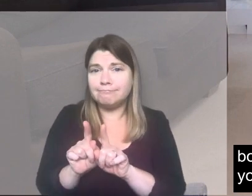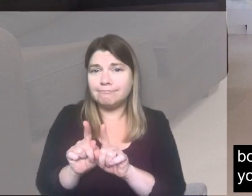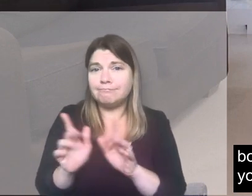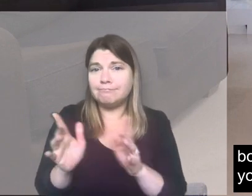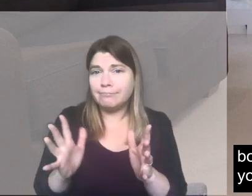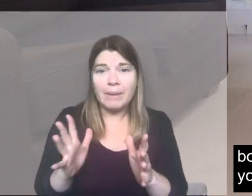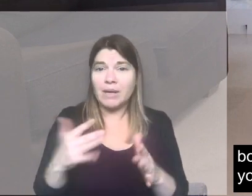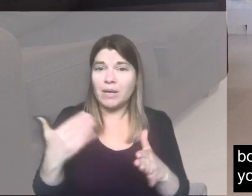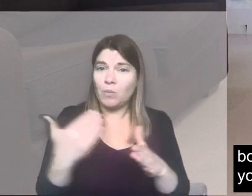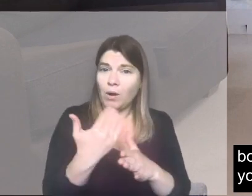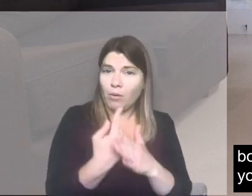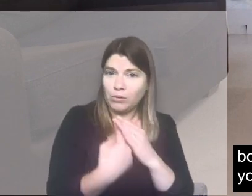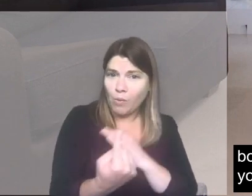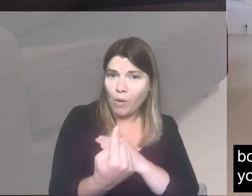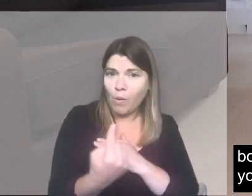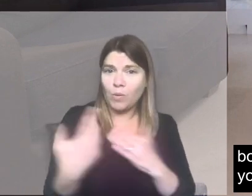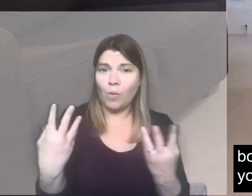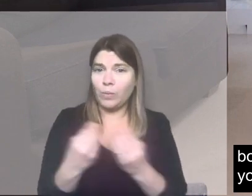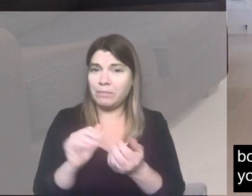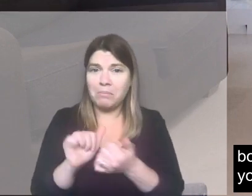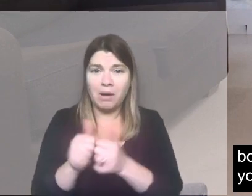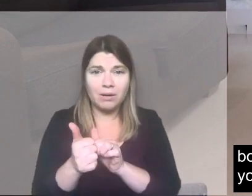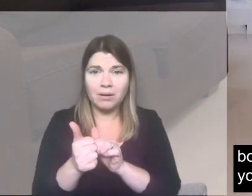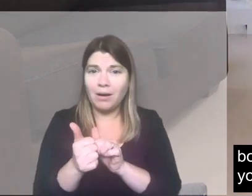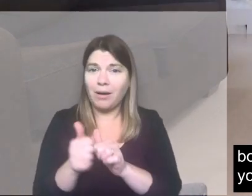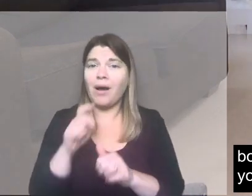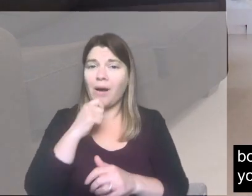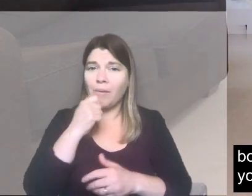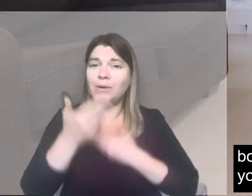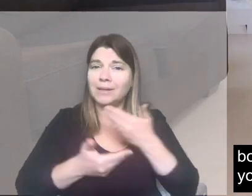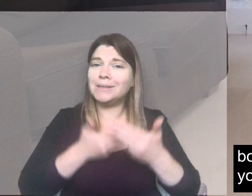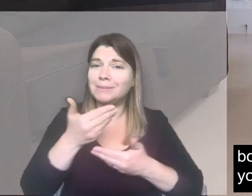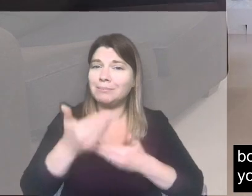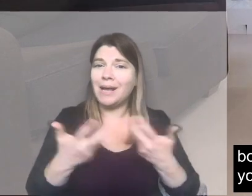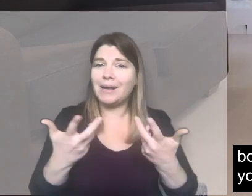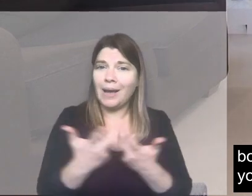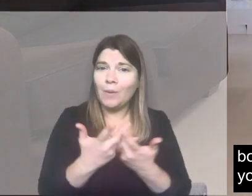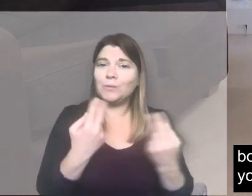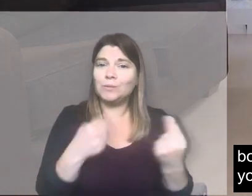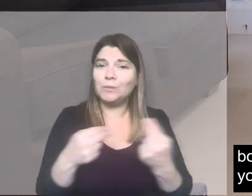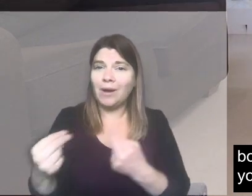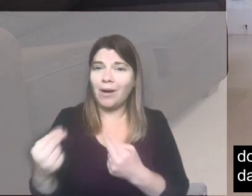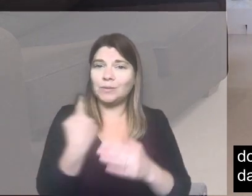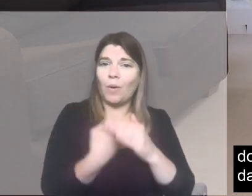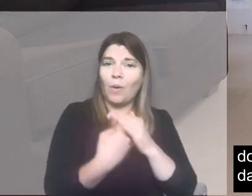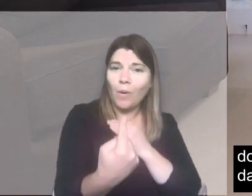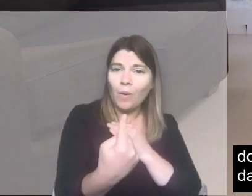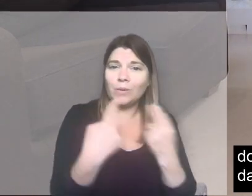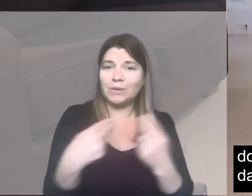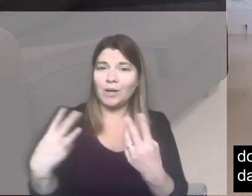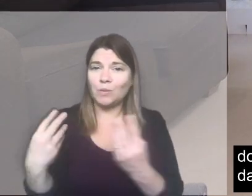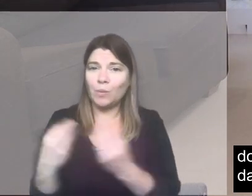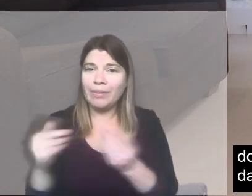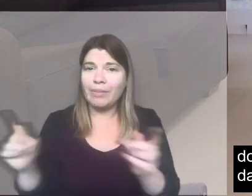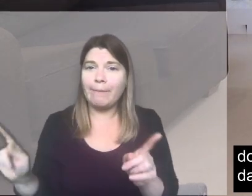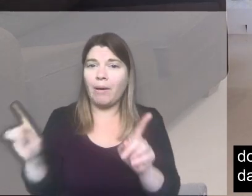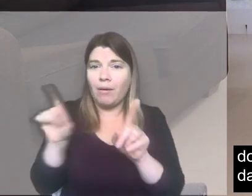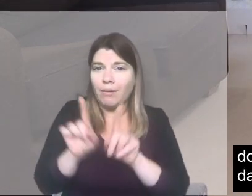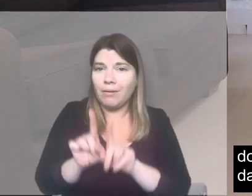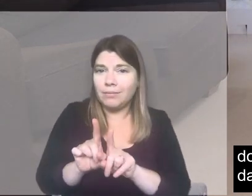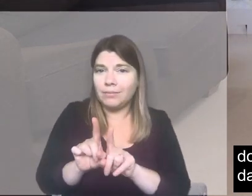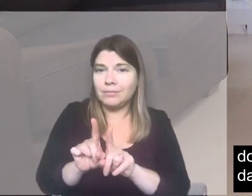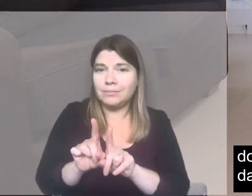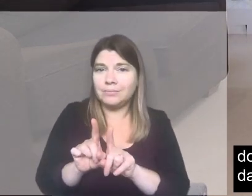for both scenarios. I would say though, if you're working with a partner, please do especially remember